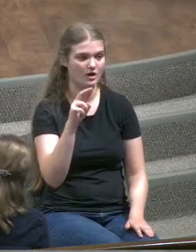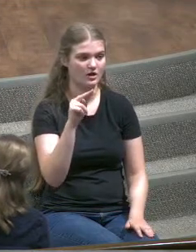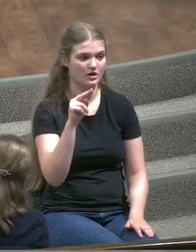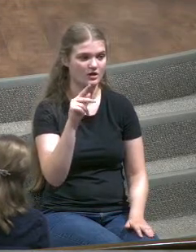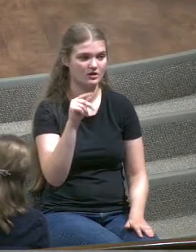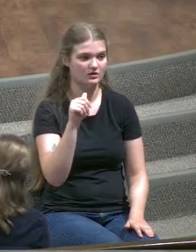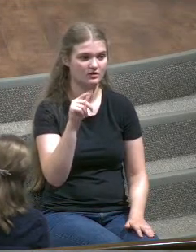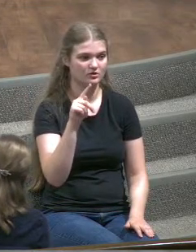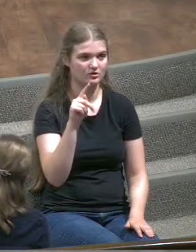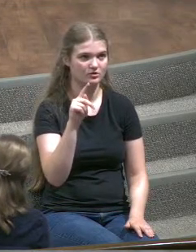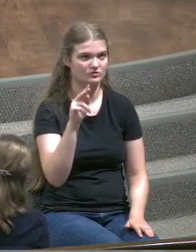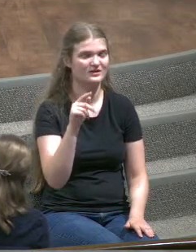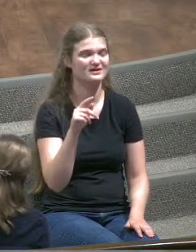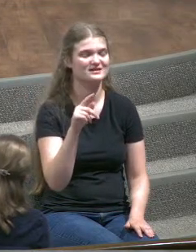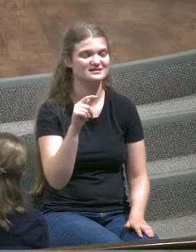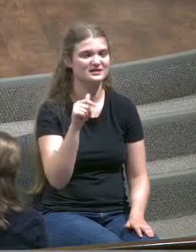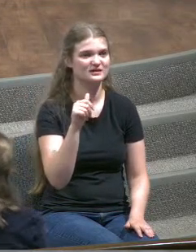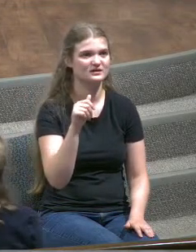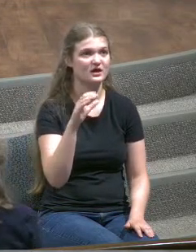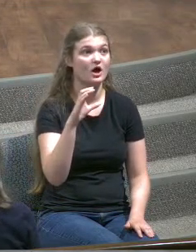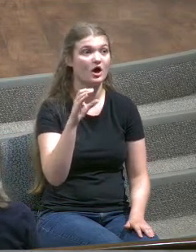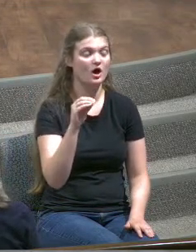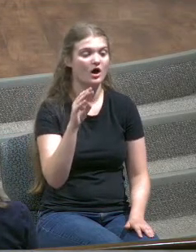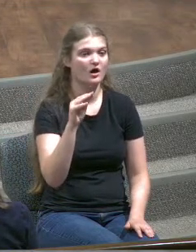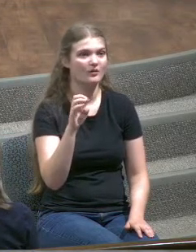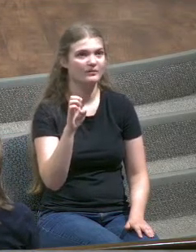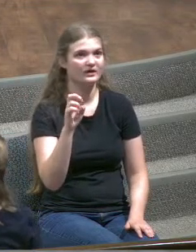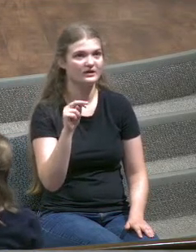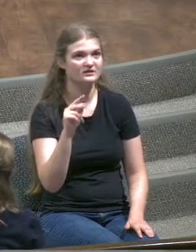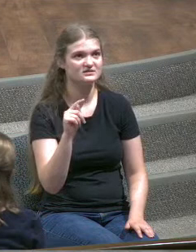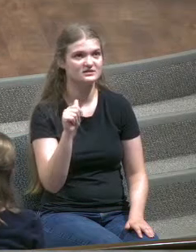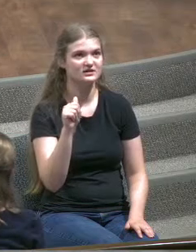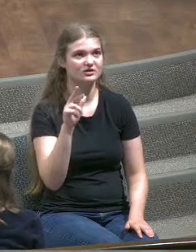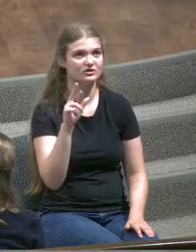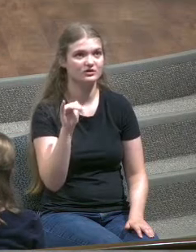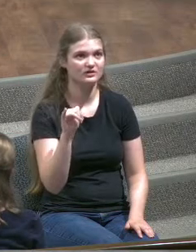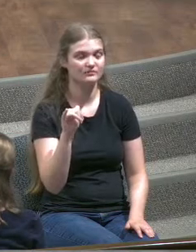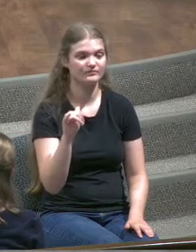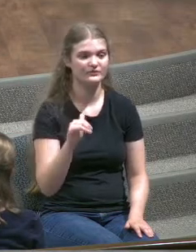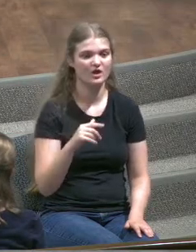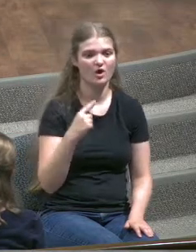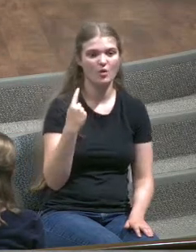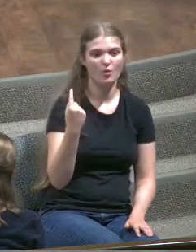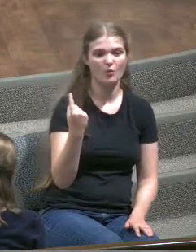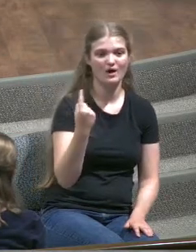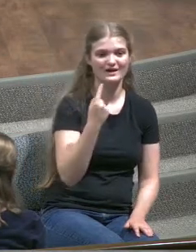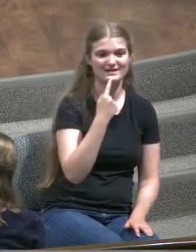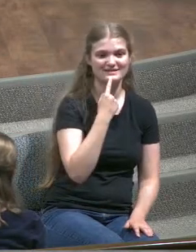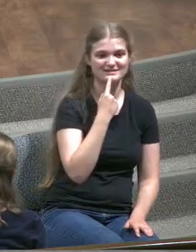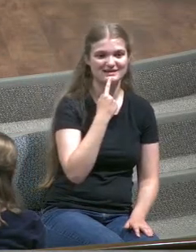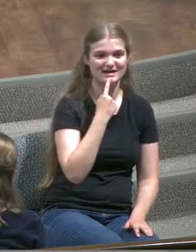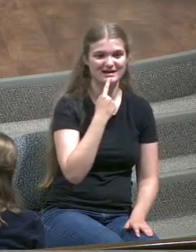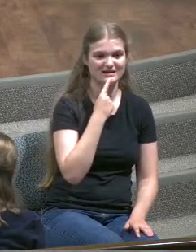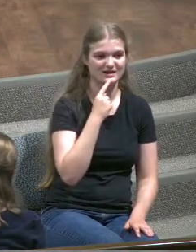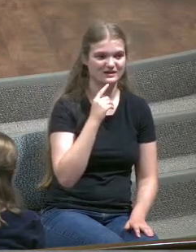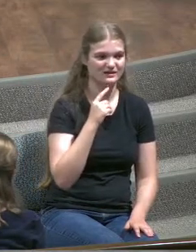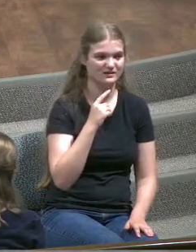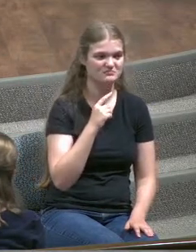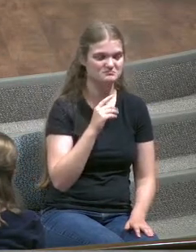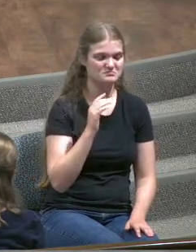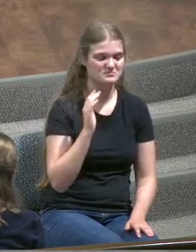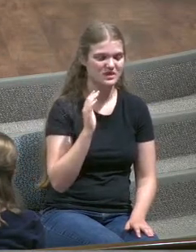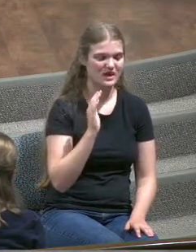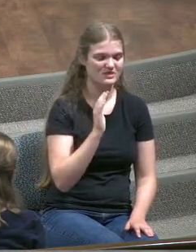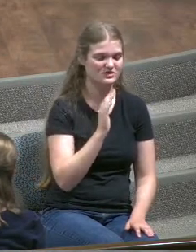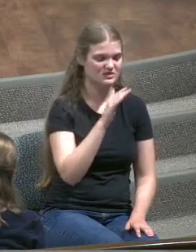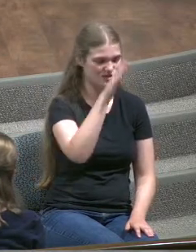said this, said, well, clearly his physical ailment had to have something to do with sin that was present in his life. And I'm